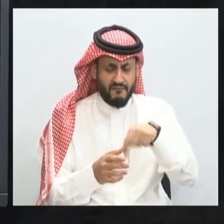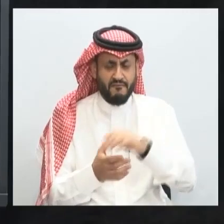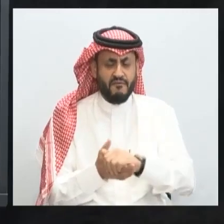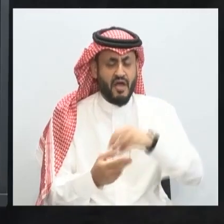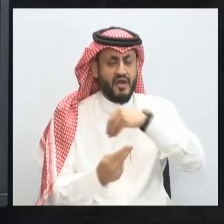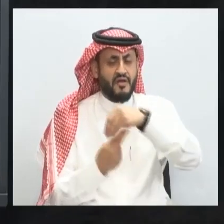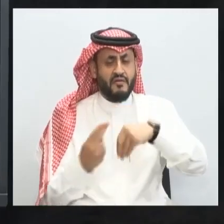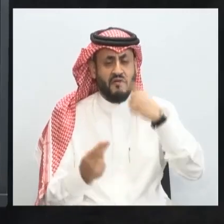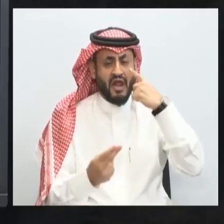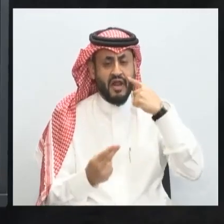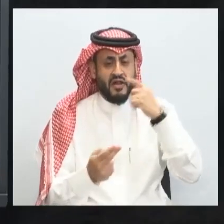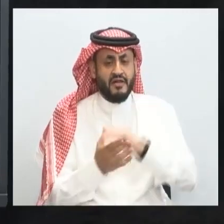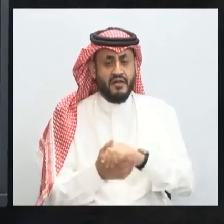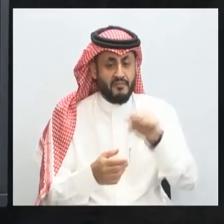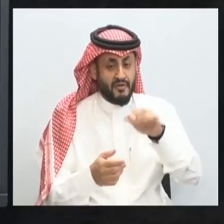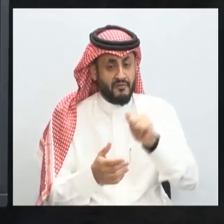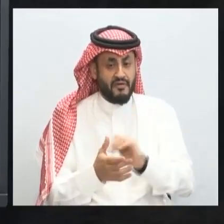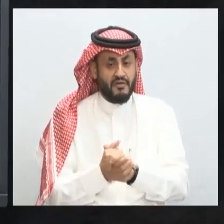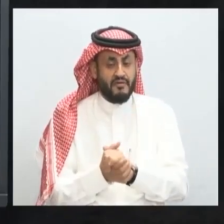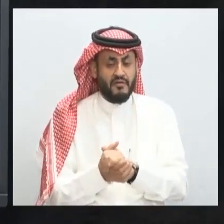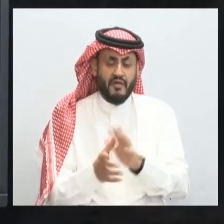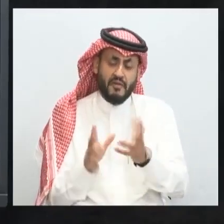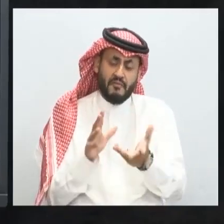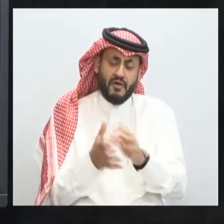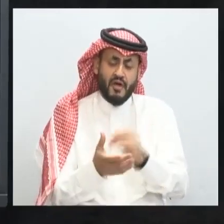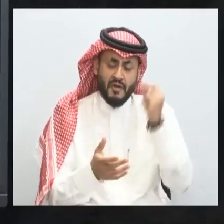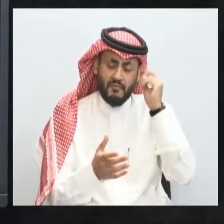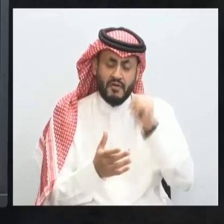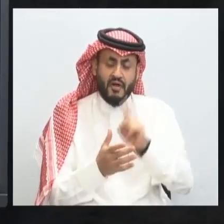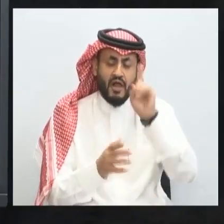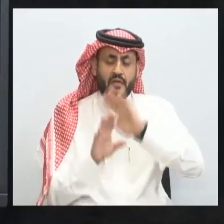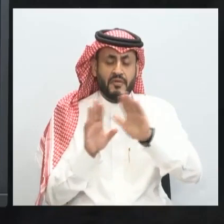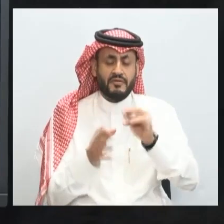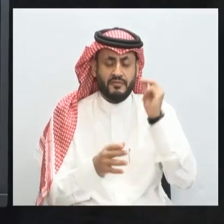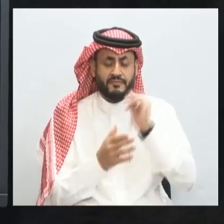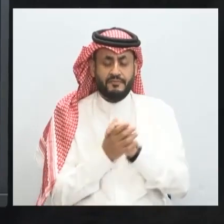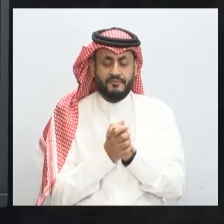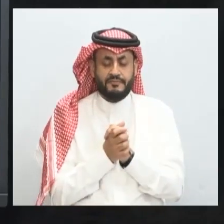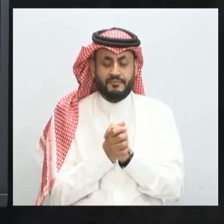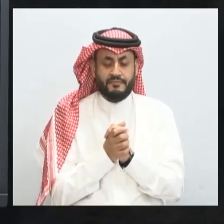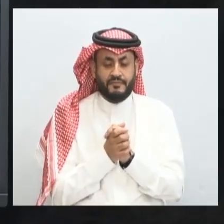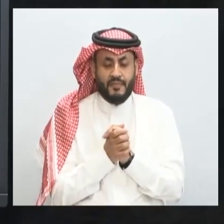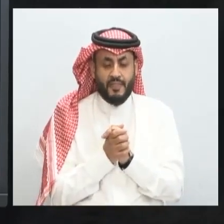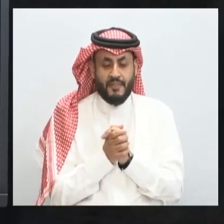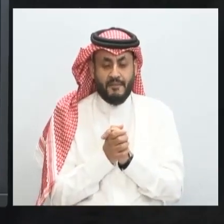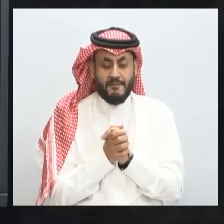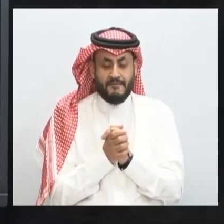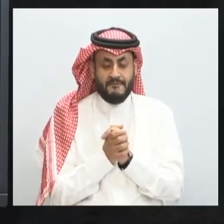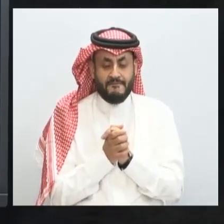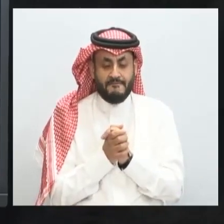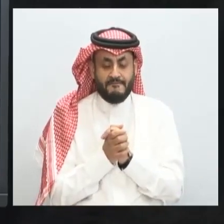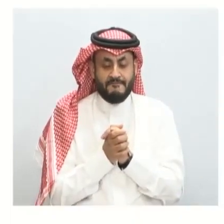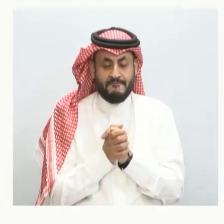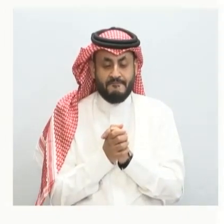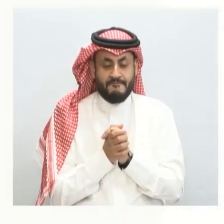cannot say that they do not exist. This is something, as we mentioned, that only Allah subhanahu wa ta'ala knows about. So we have here, it is